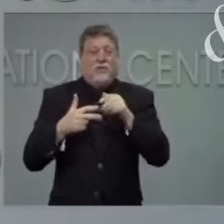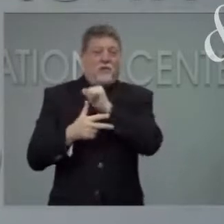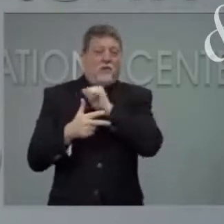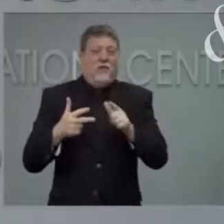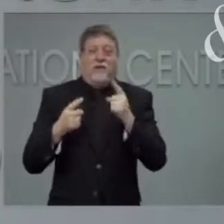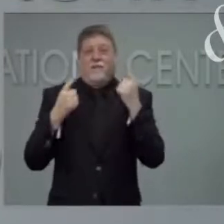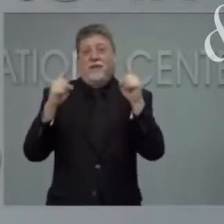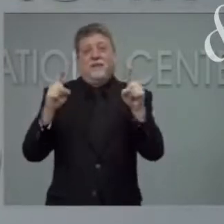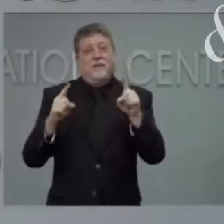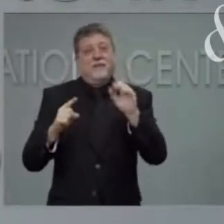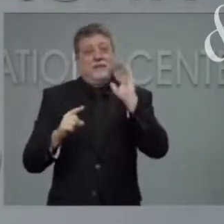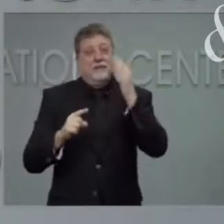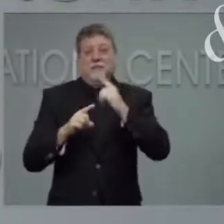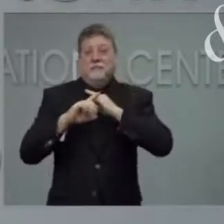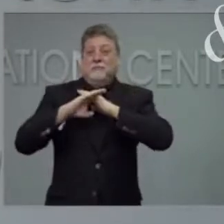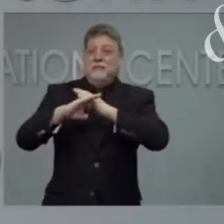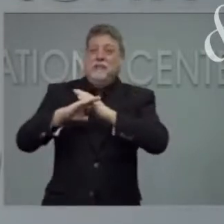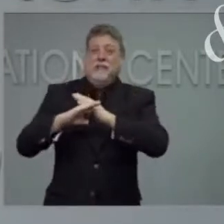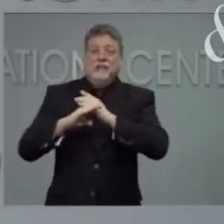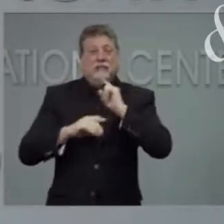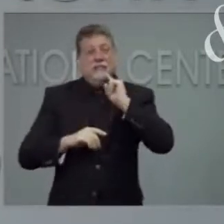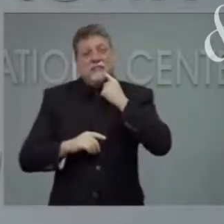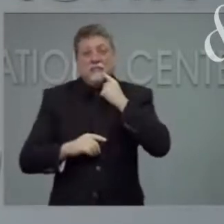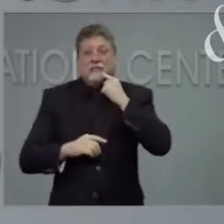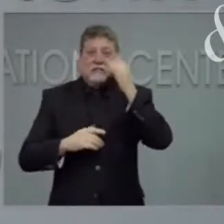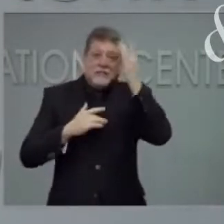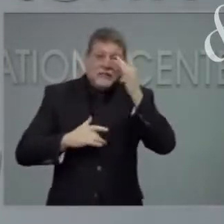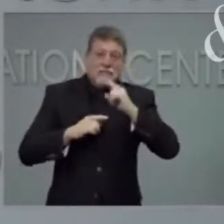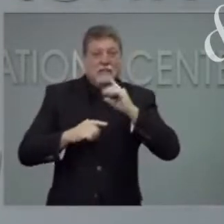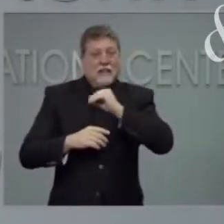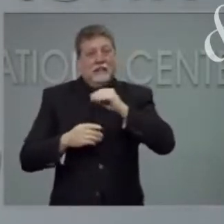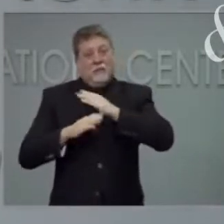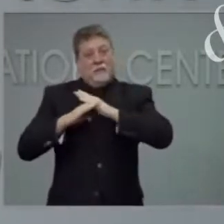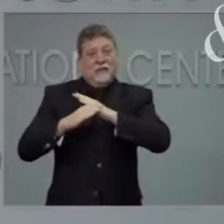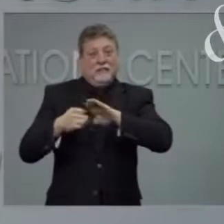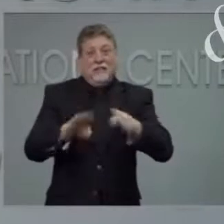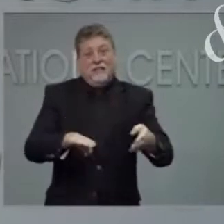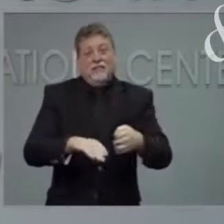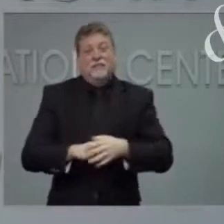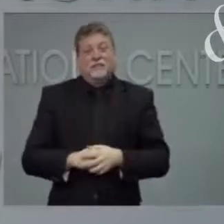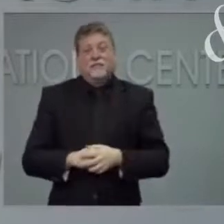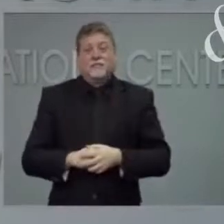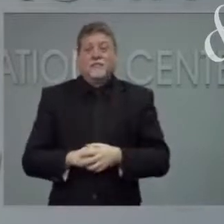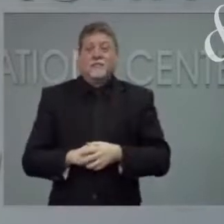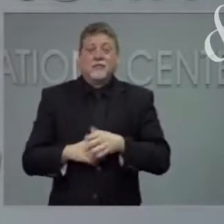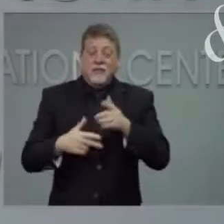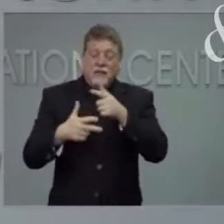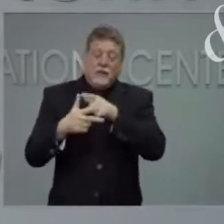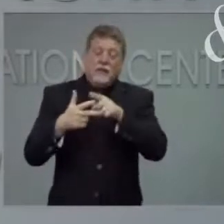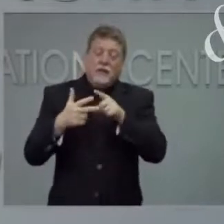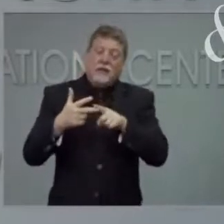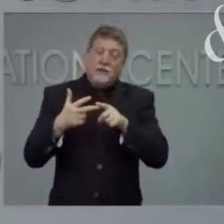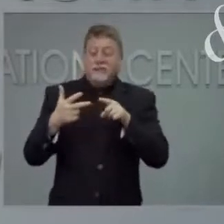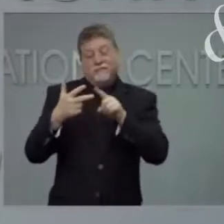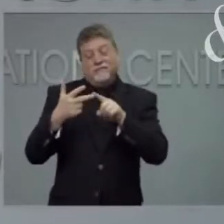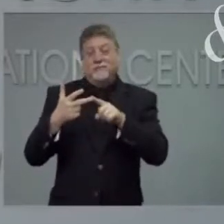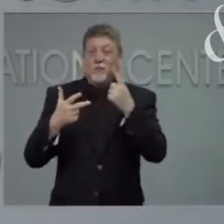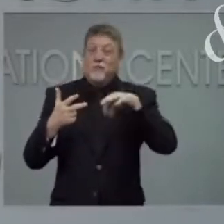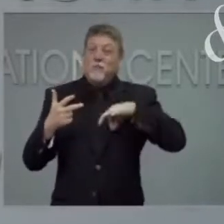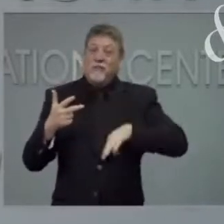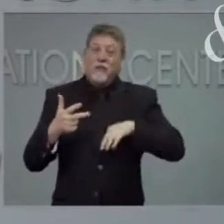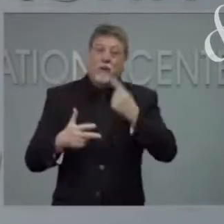effective in preventing serious illness and death. And there are a lot of advantages to having just one